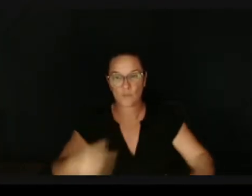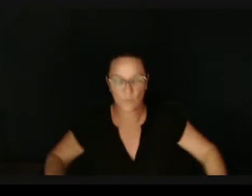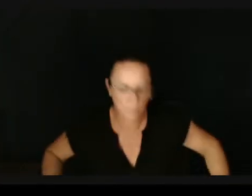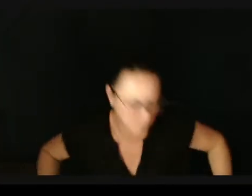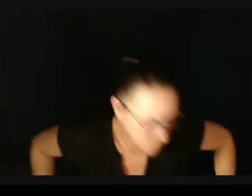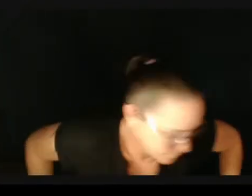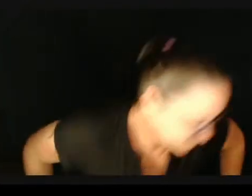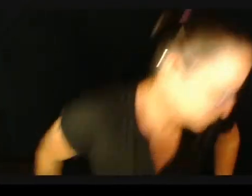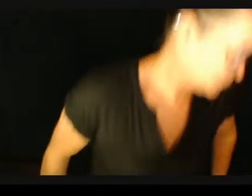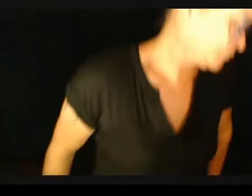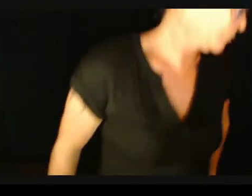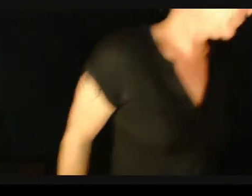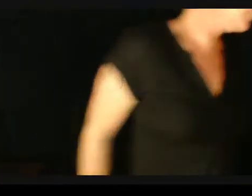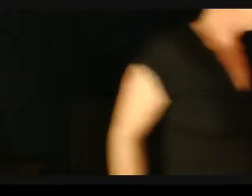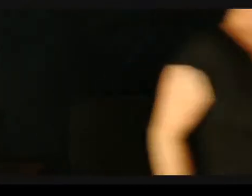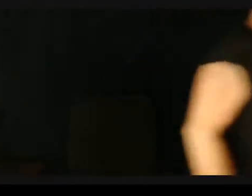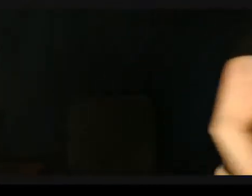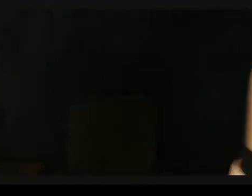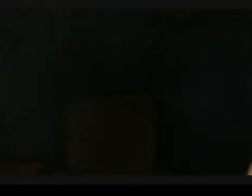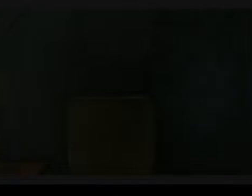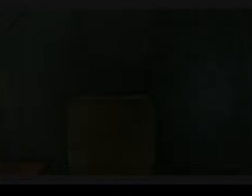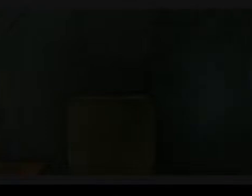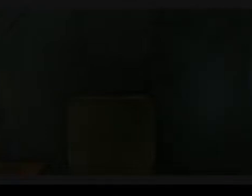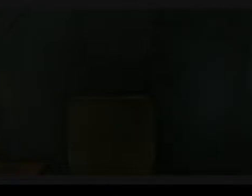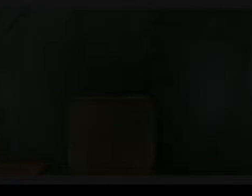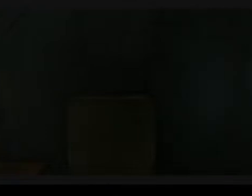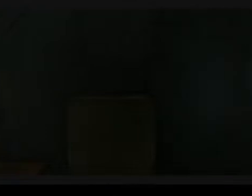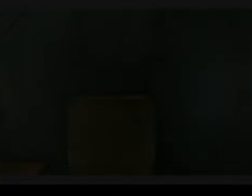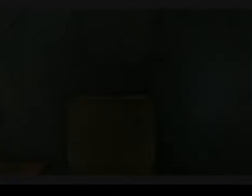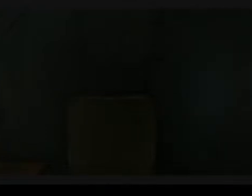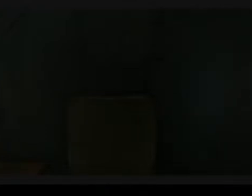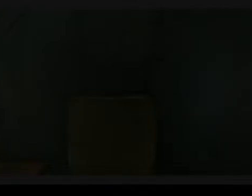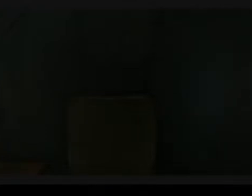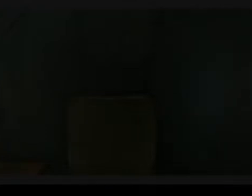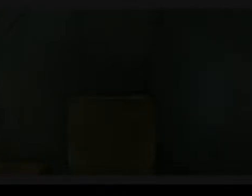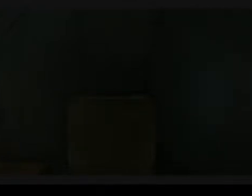of data points that don't quite fit in there.